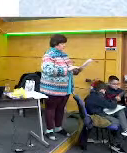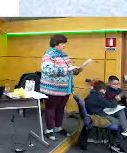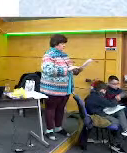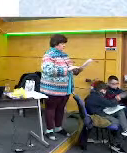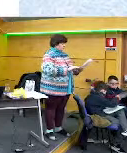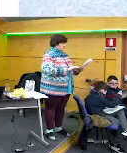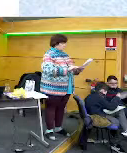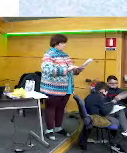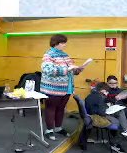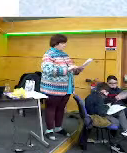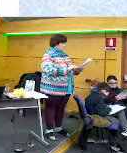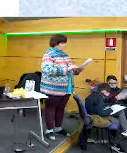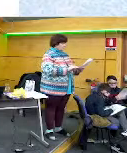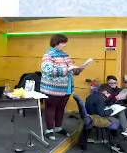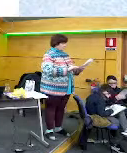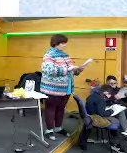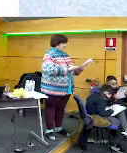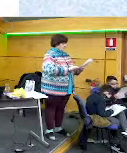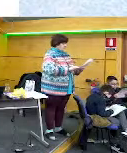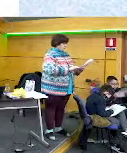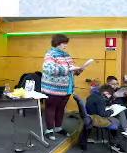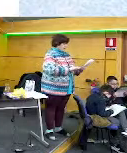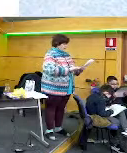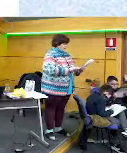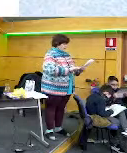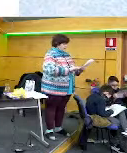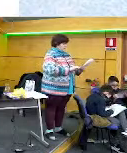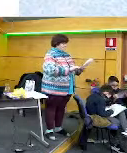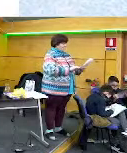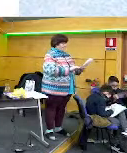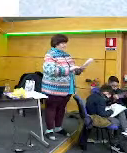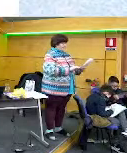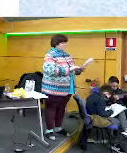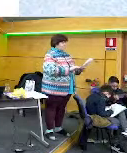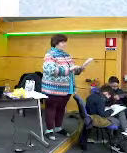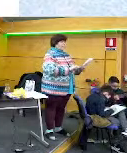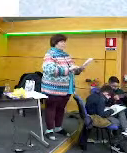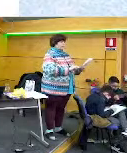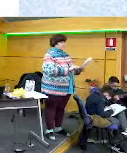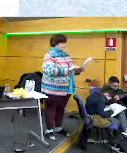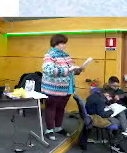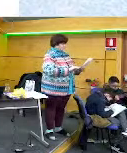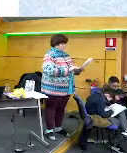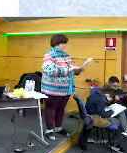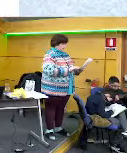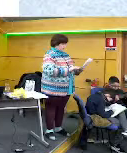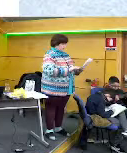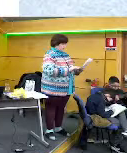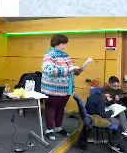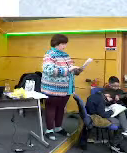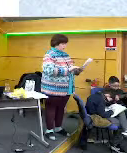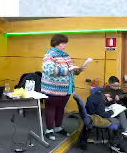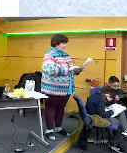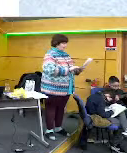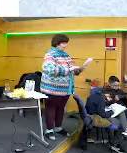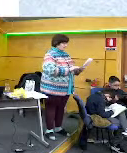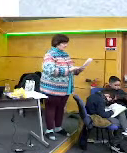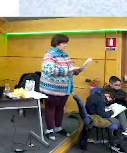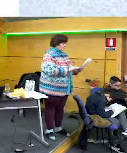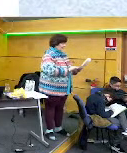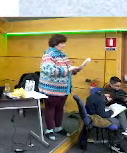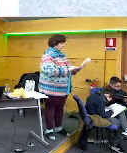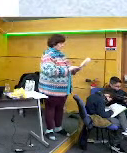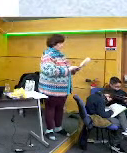there's grunt, toot, cuckoo, thunder, bang, pop, mush,